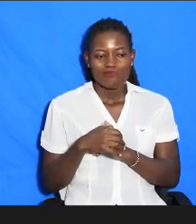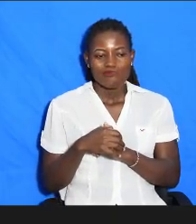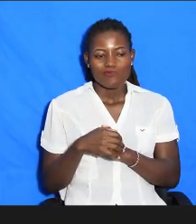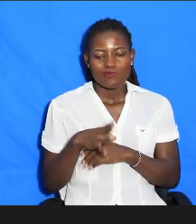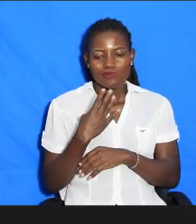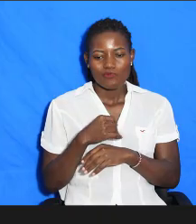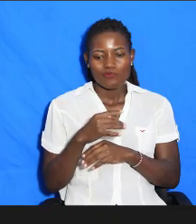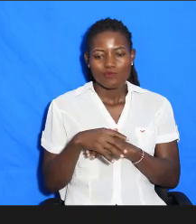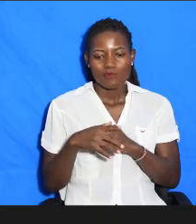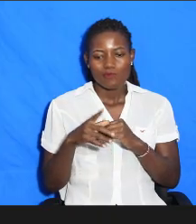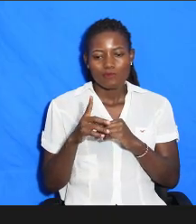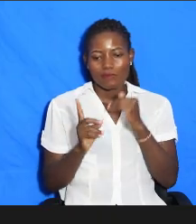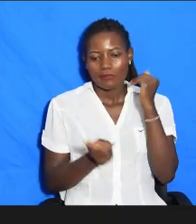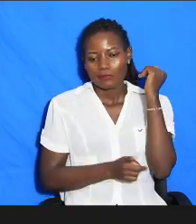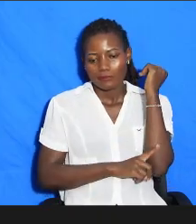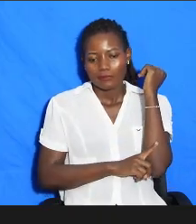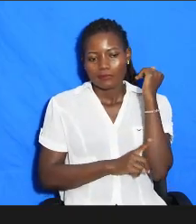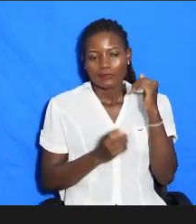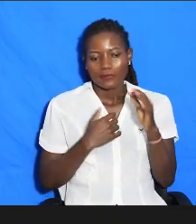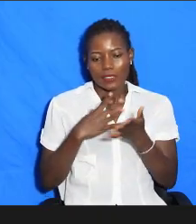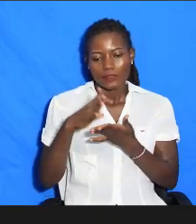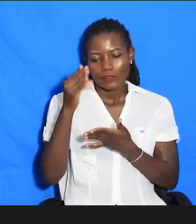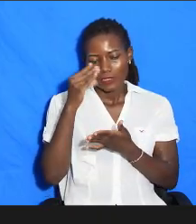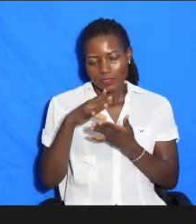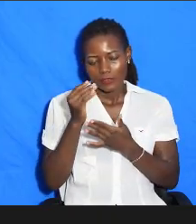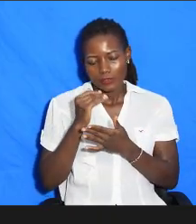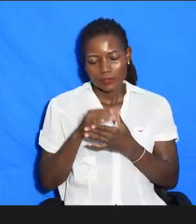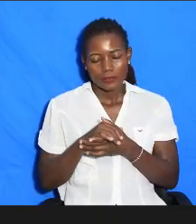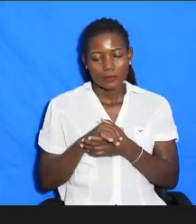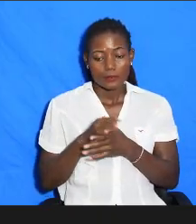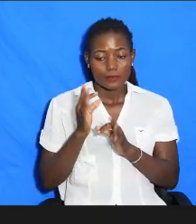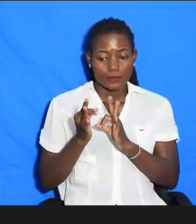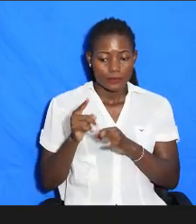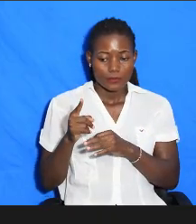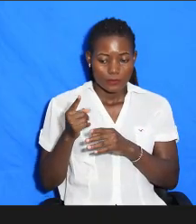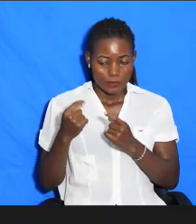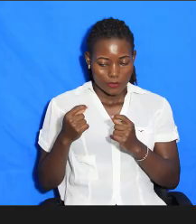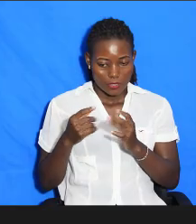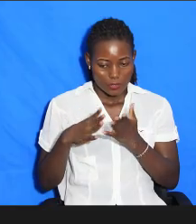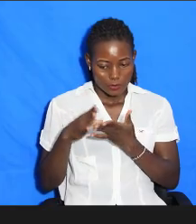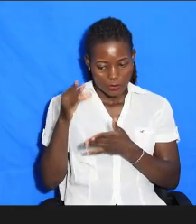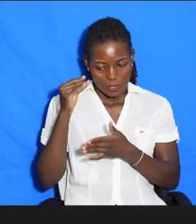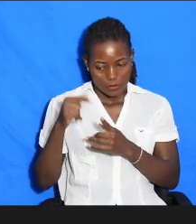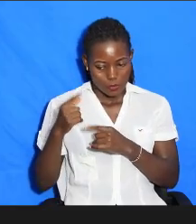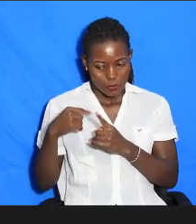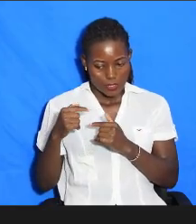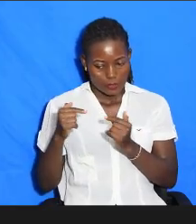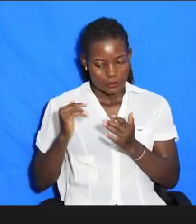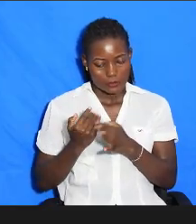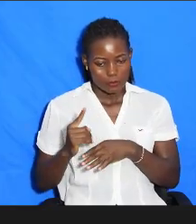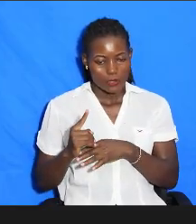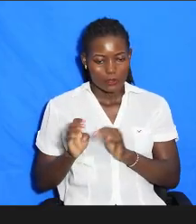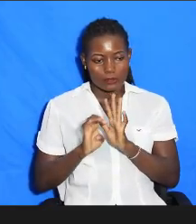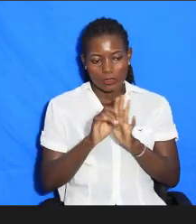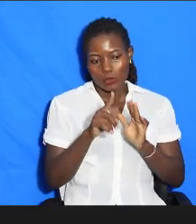I think I've learned throughout the years because if you try to run to beat someone, let's say for example, let's say okay, you're in a race,